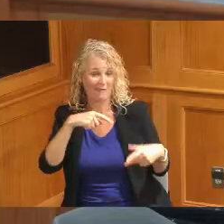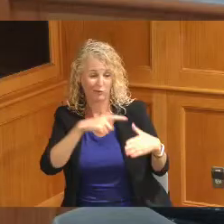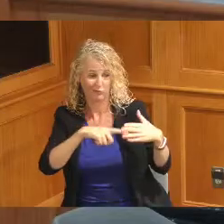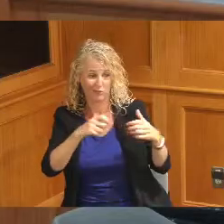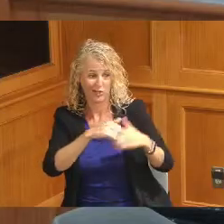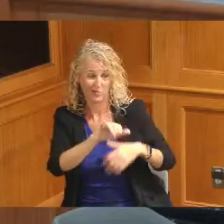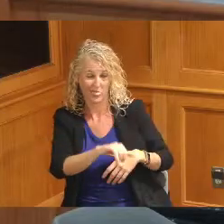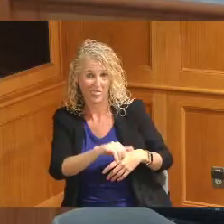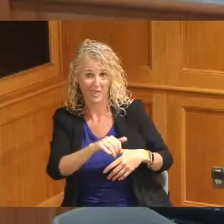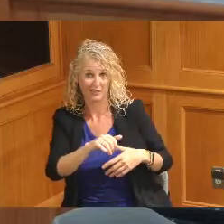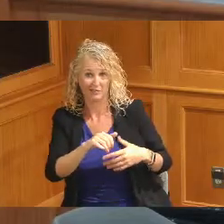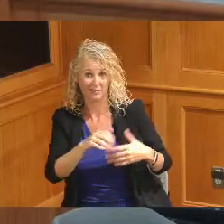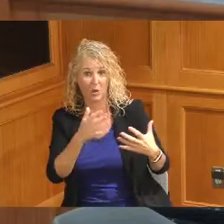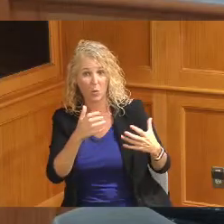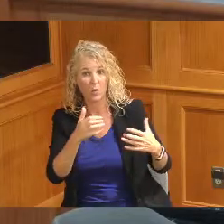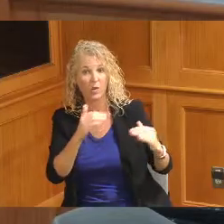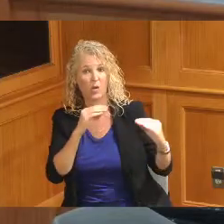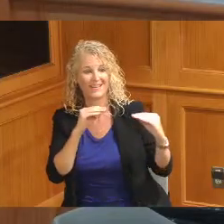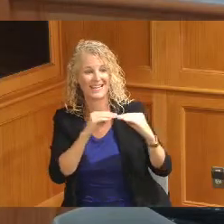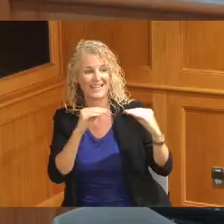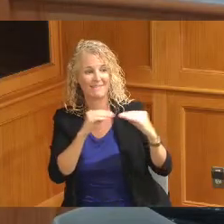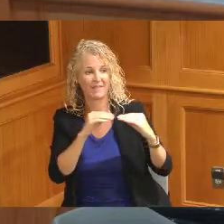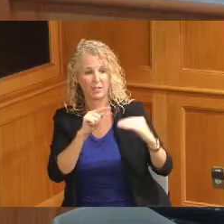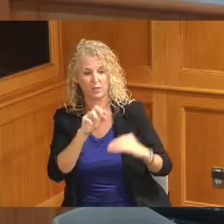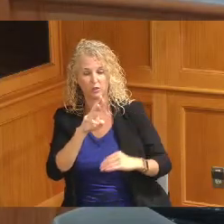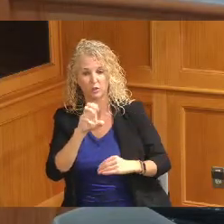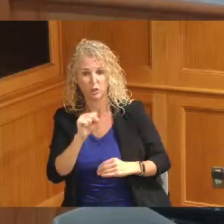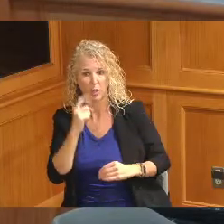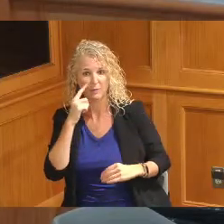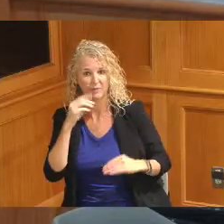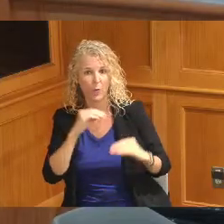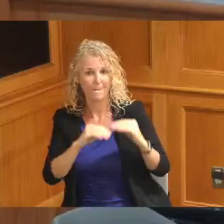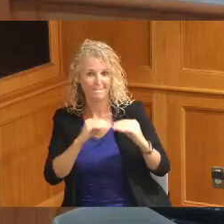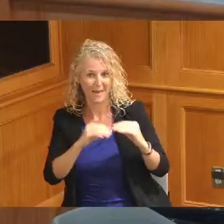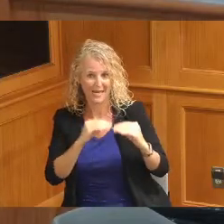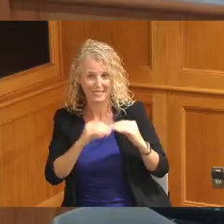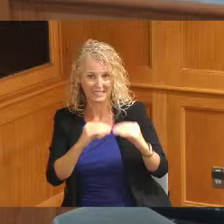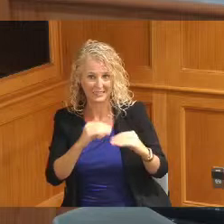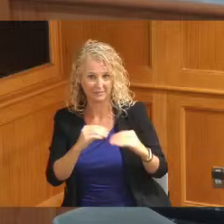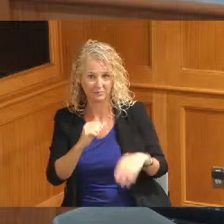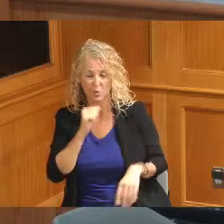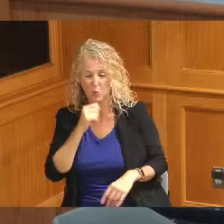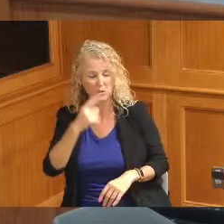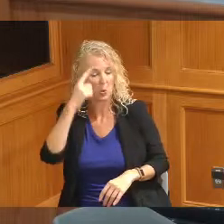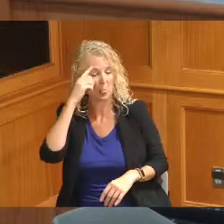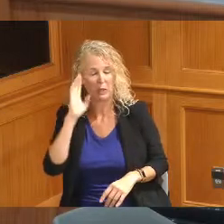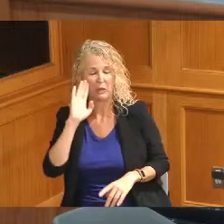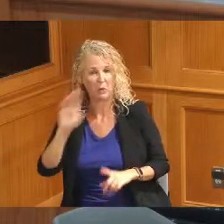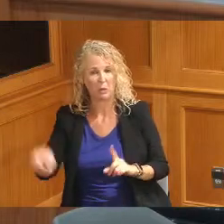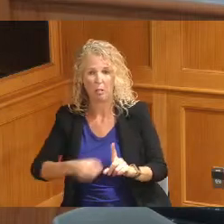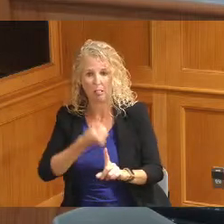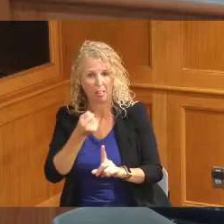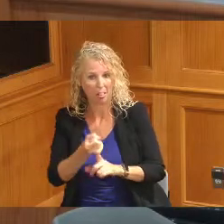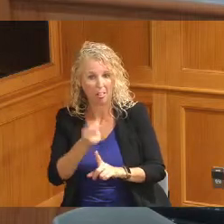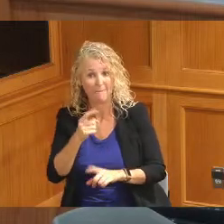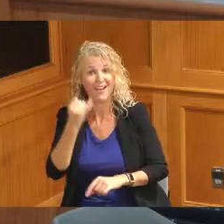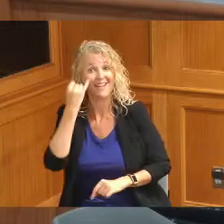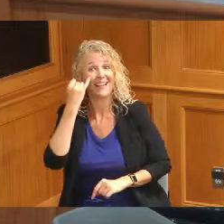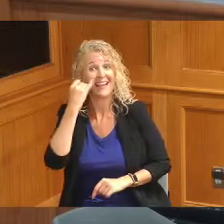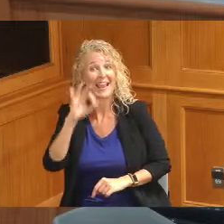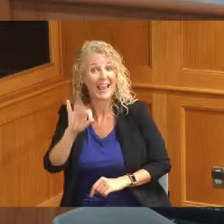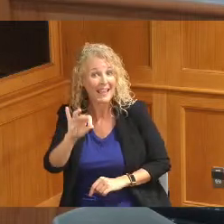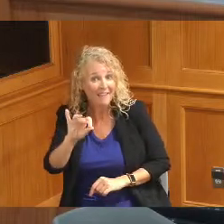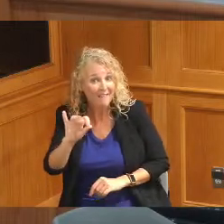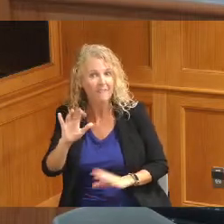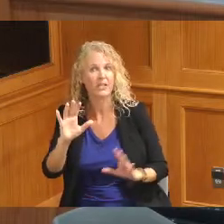be on even terms for, hey, we don't see it impacting our asset, but should it,